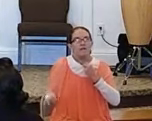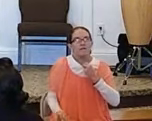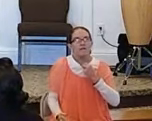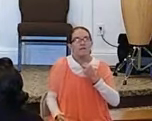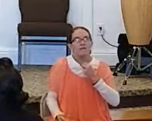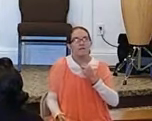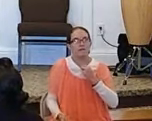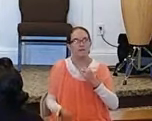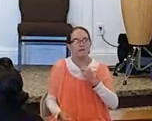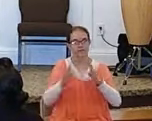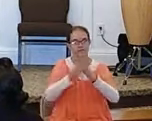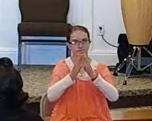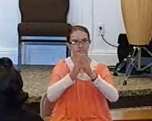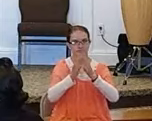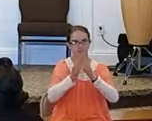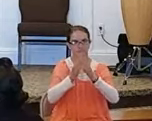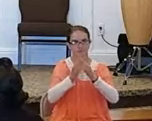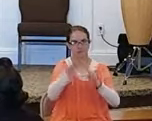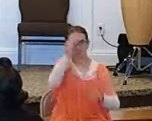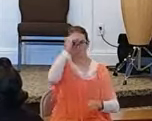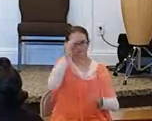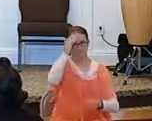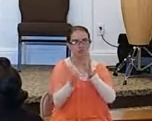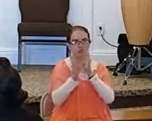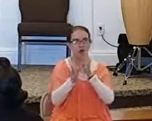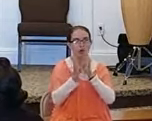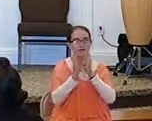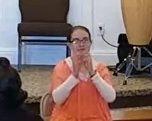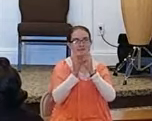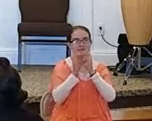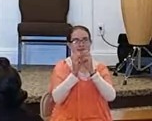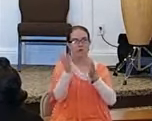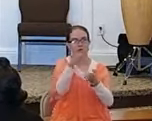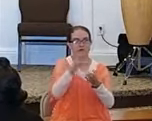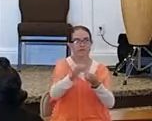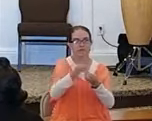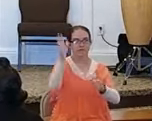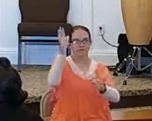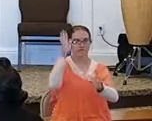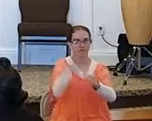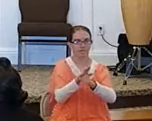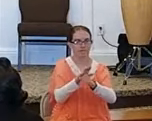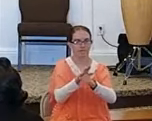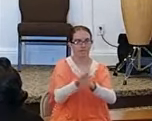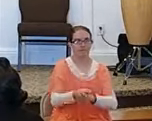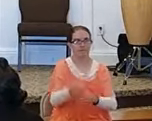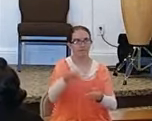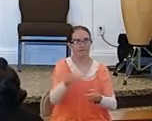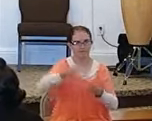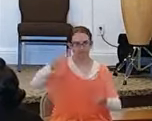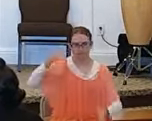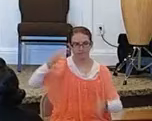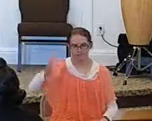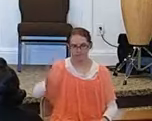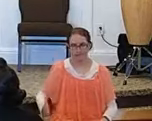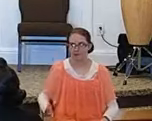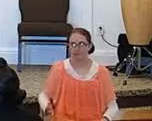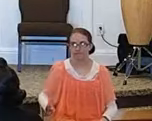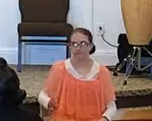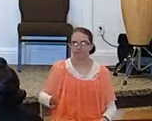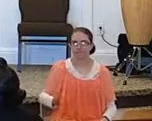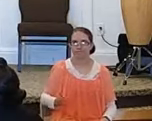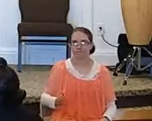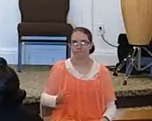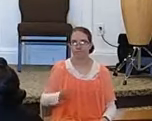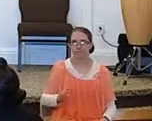at that camp meeting, this little boy began to speak with tongues as the Holy Ghost filled him. And standing right next to him was